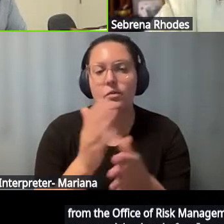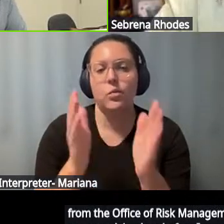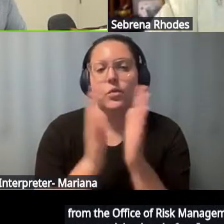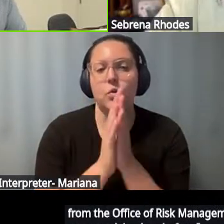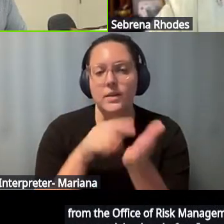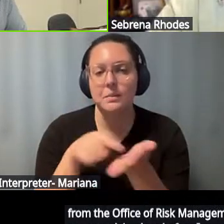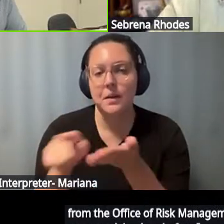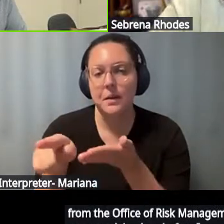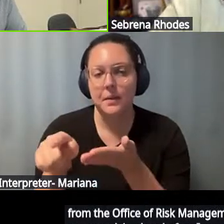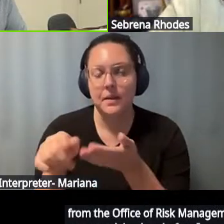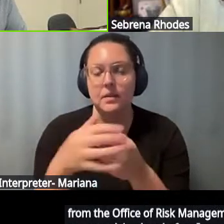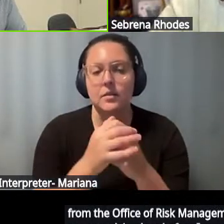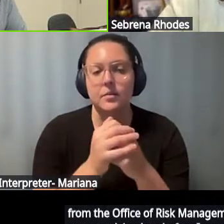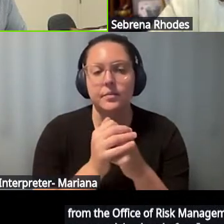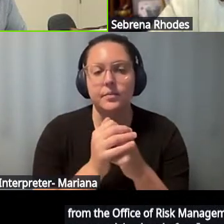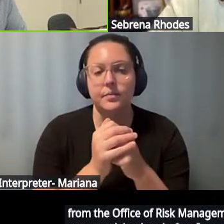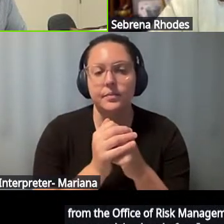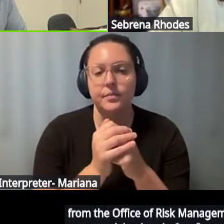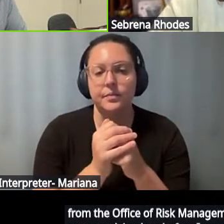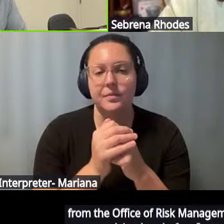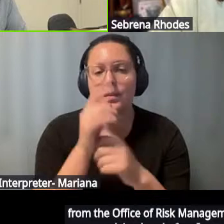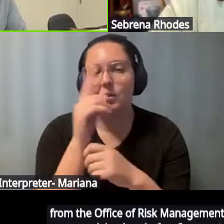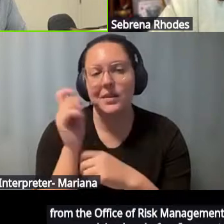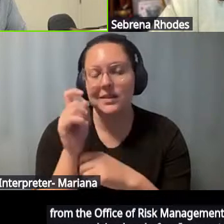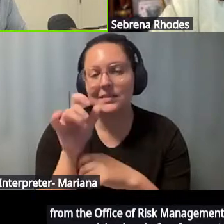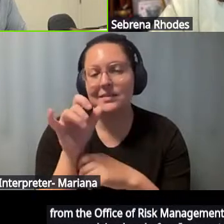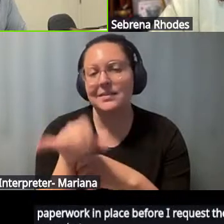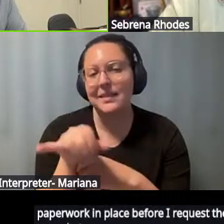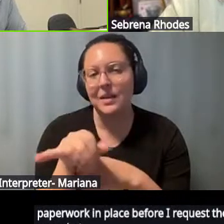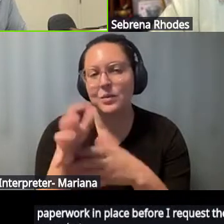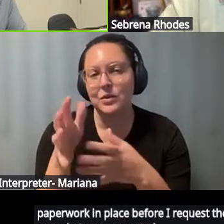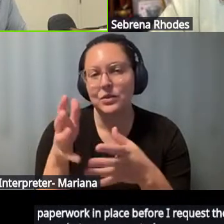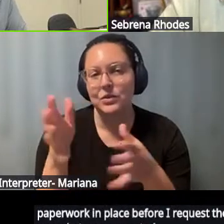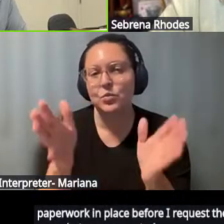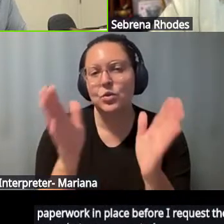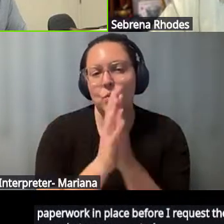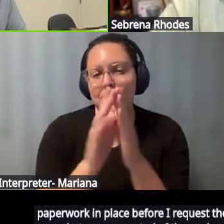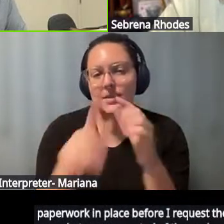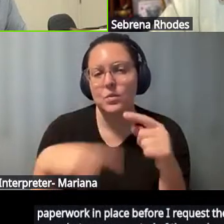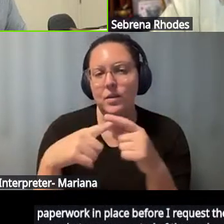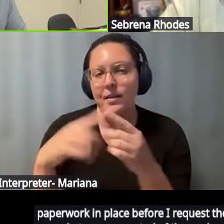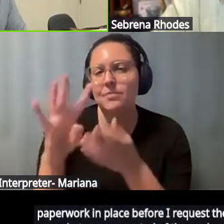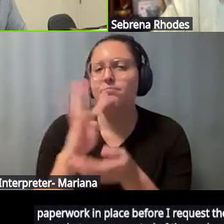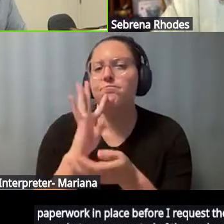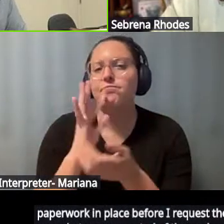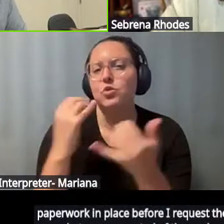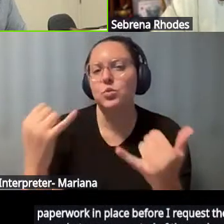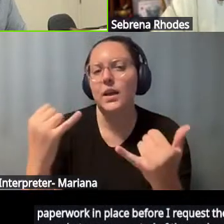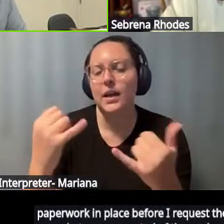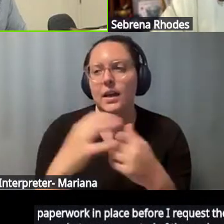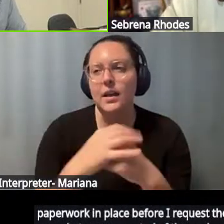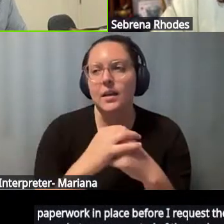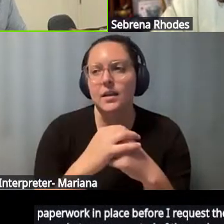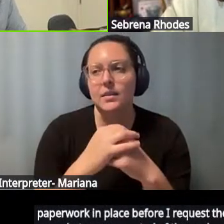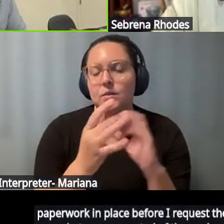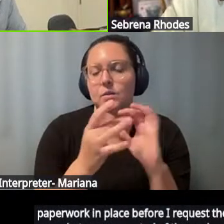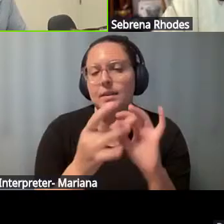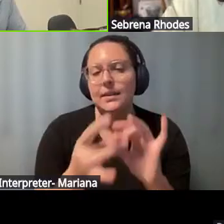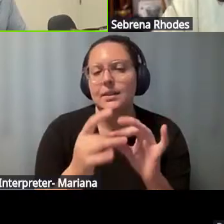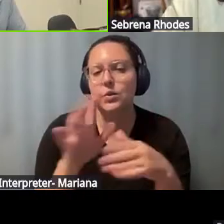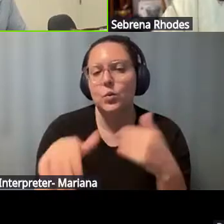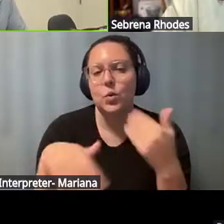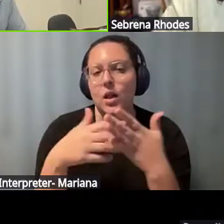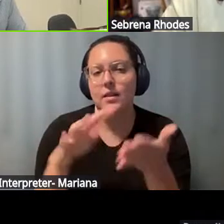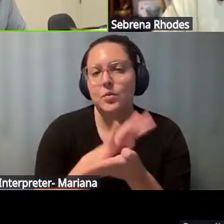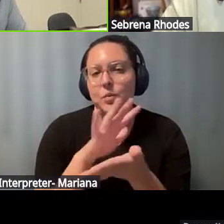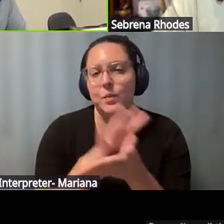payment. Because that was what was requested of them when I talked to them today regarding all this paperwork,